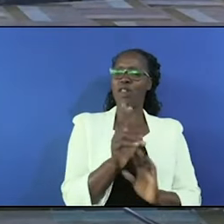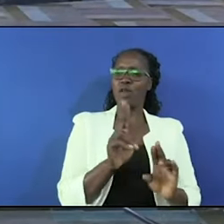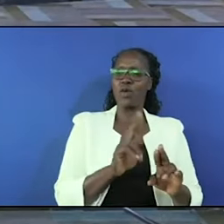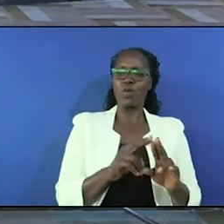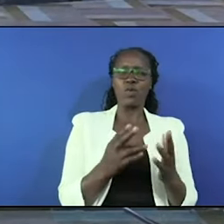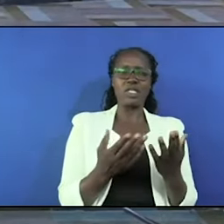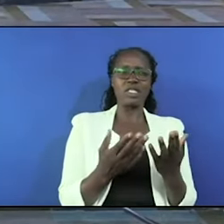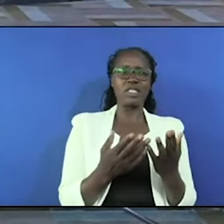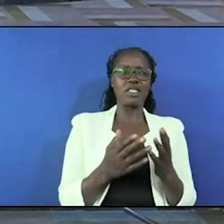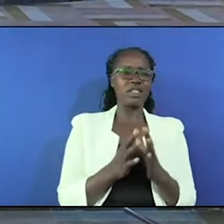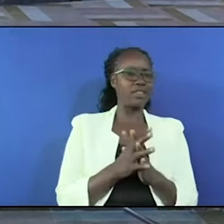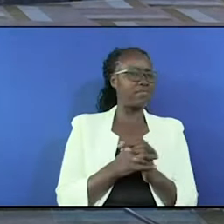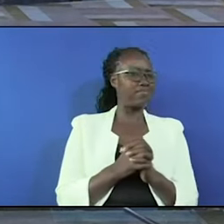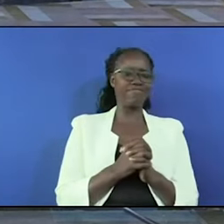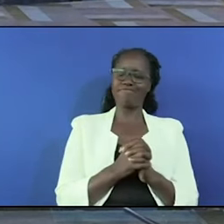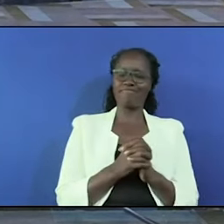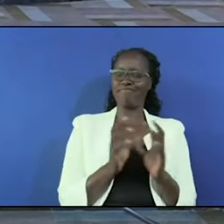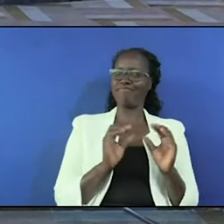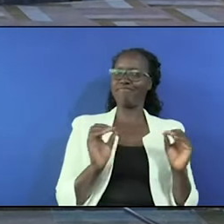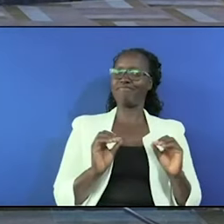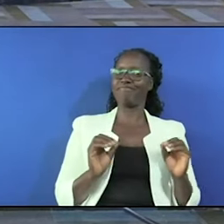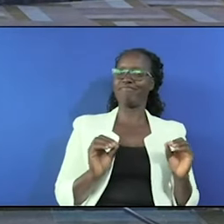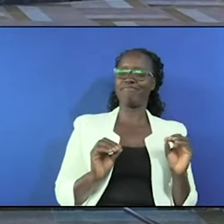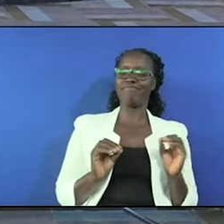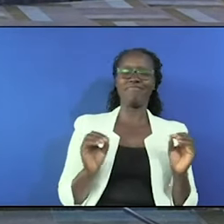them coming to the pulpit, we feel like,